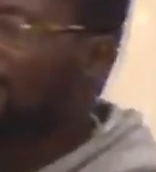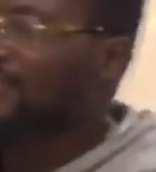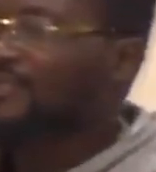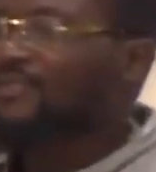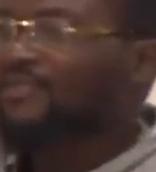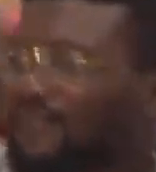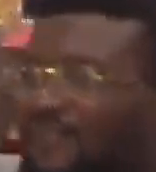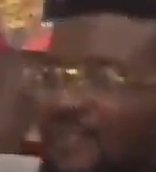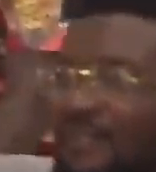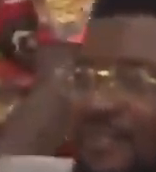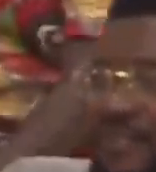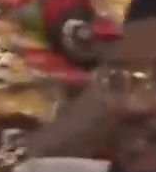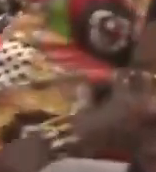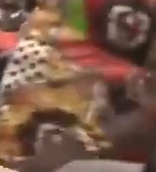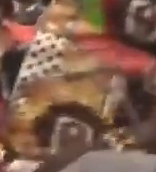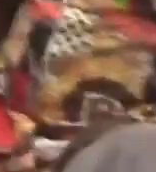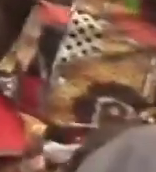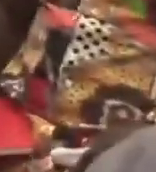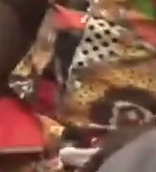So the girls are still leading.